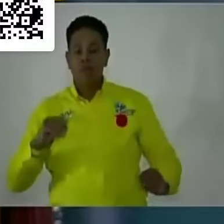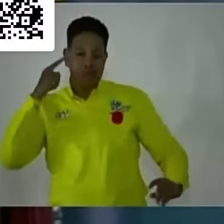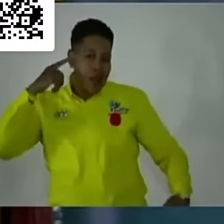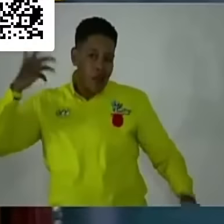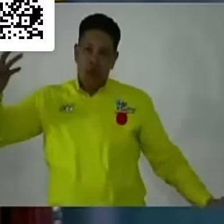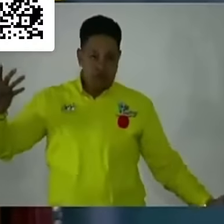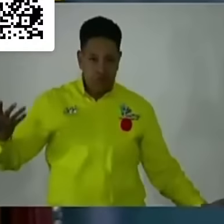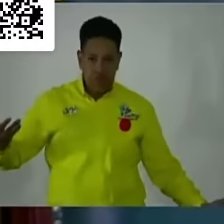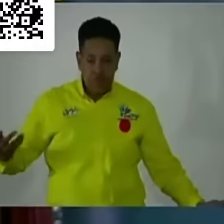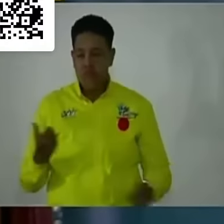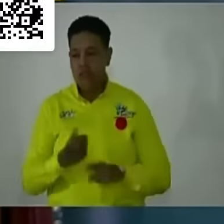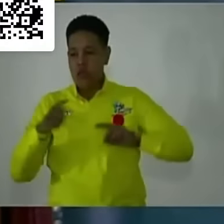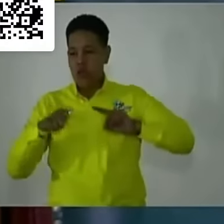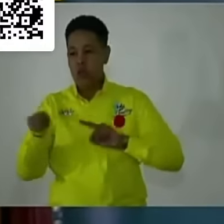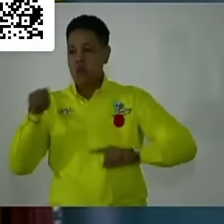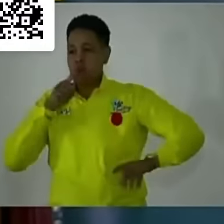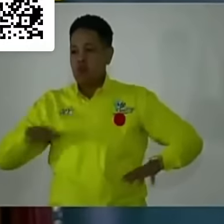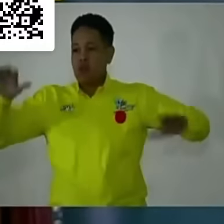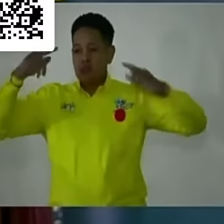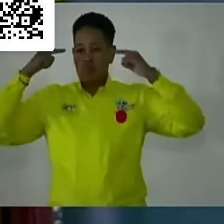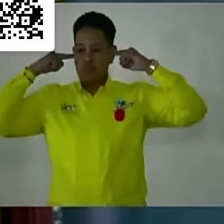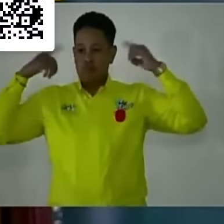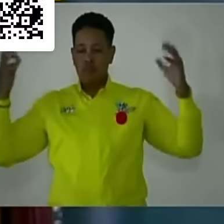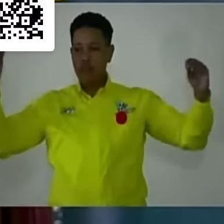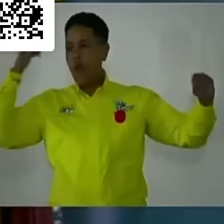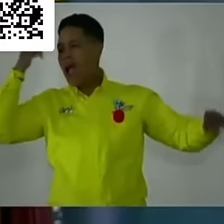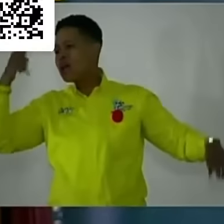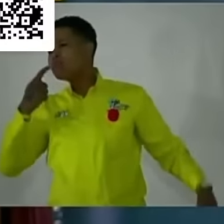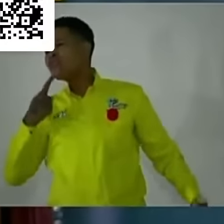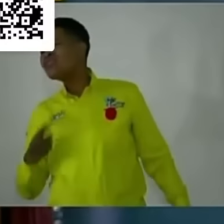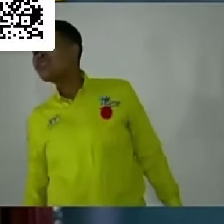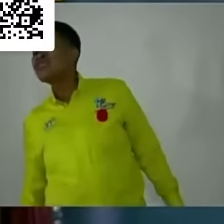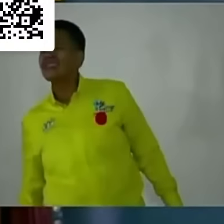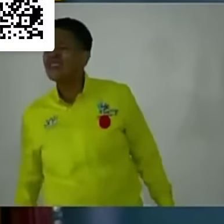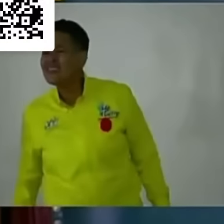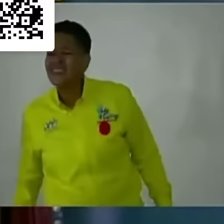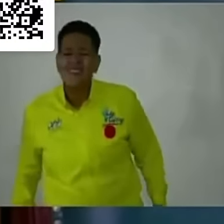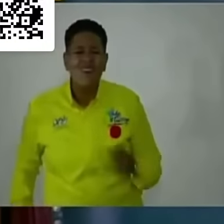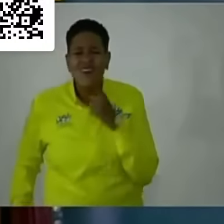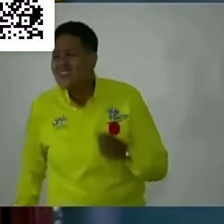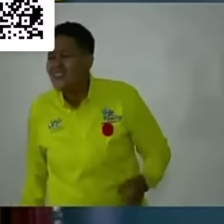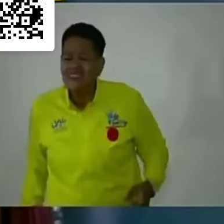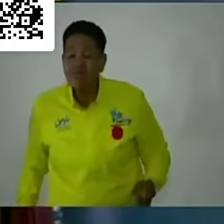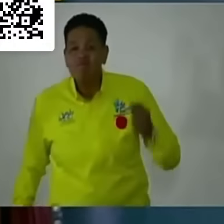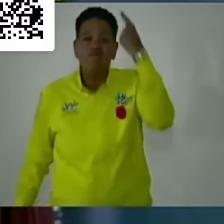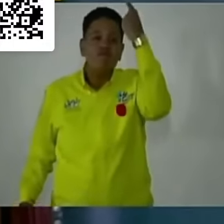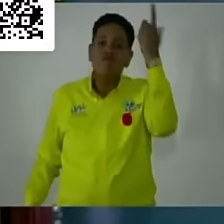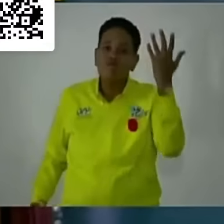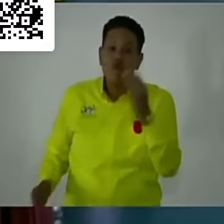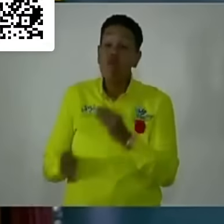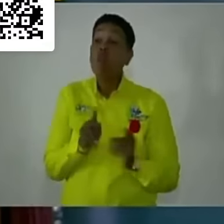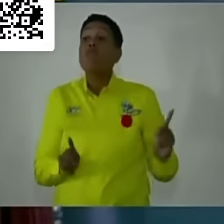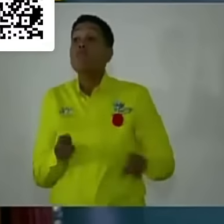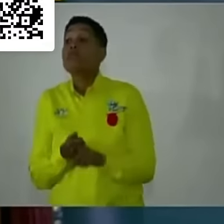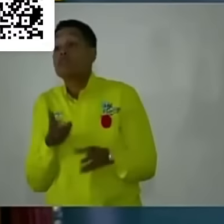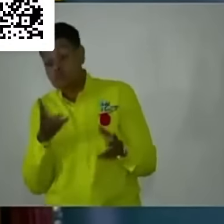floor when the rest of us have no idea sometimes what that is about. And for the